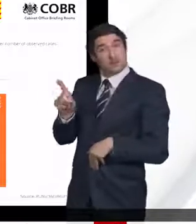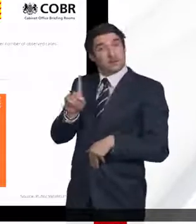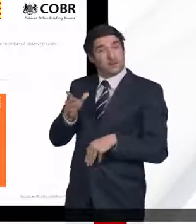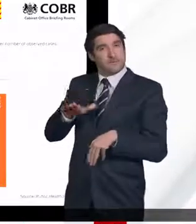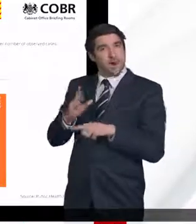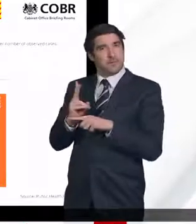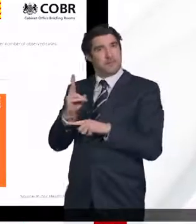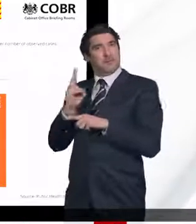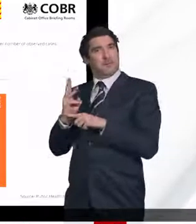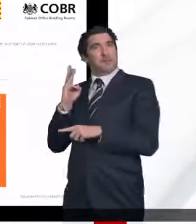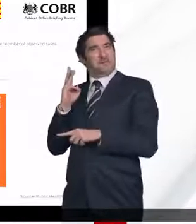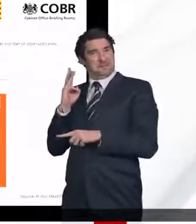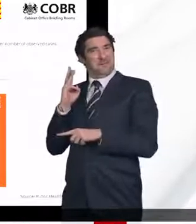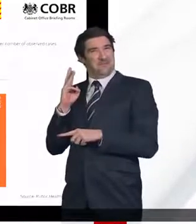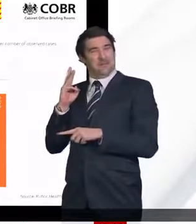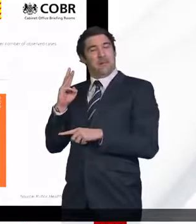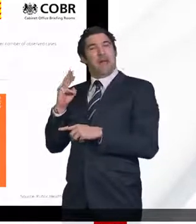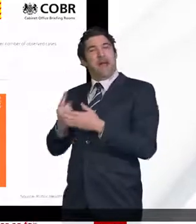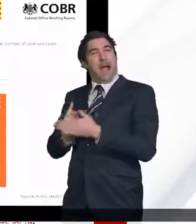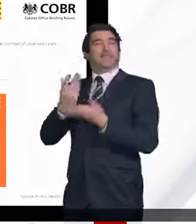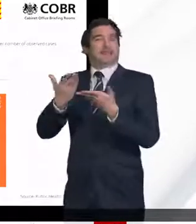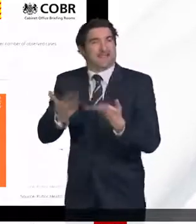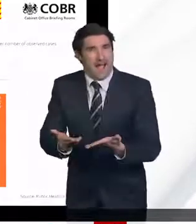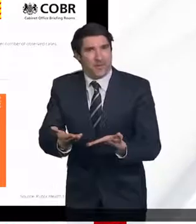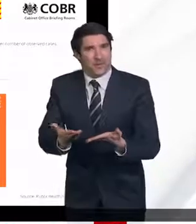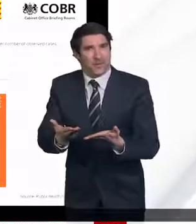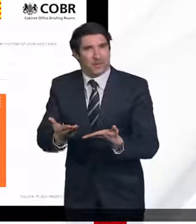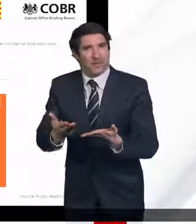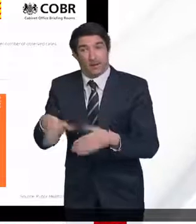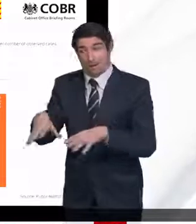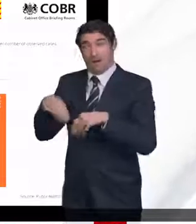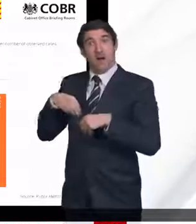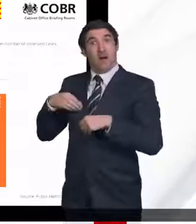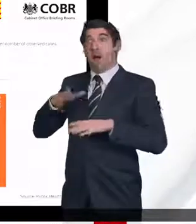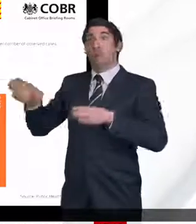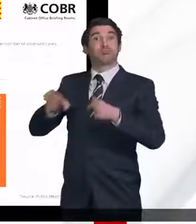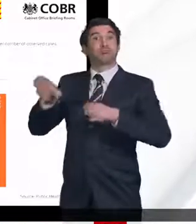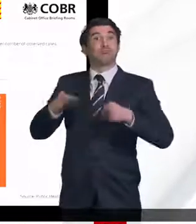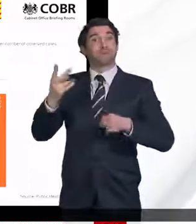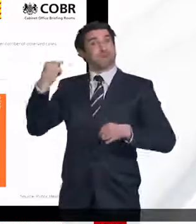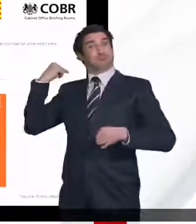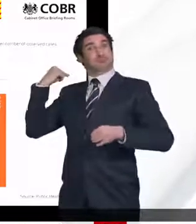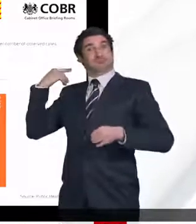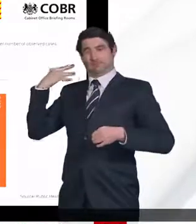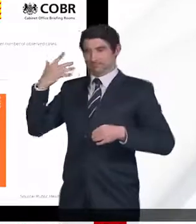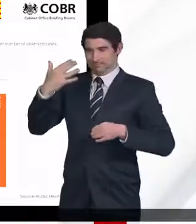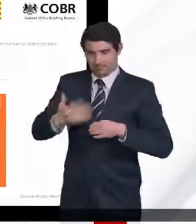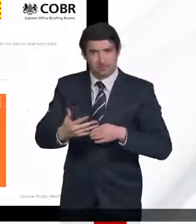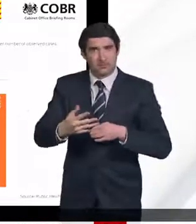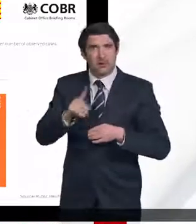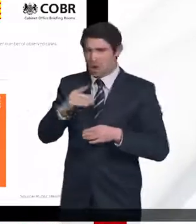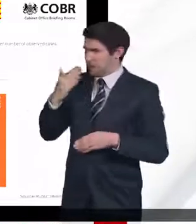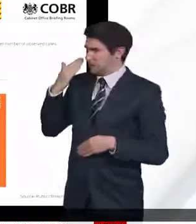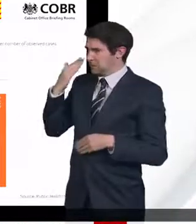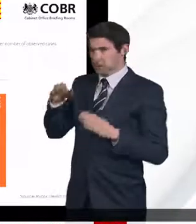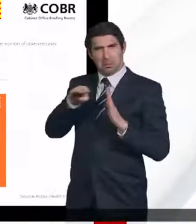really important not to read too much into this, because it's early days, we're not out of the woods, we're very much in the